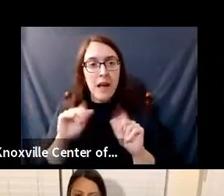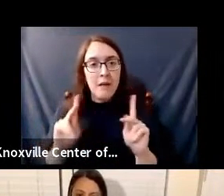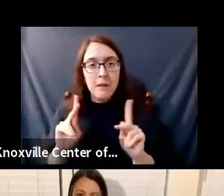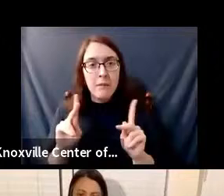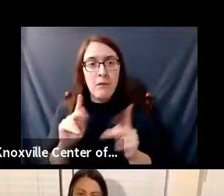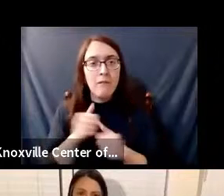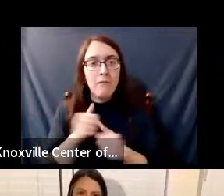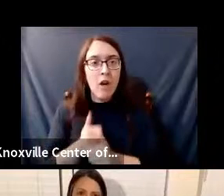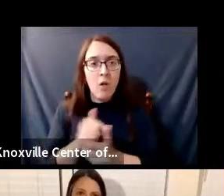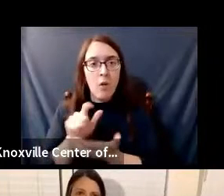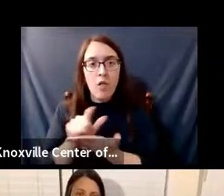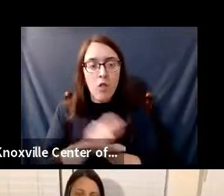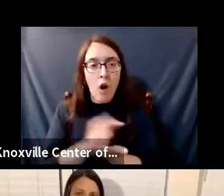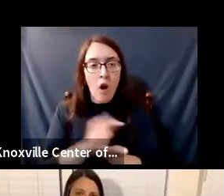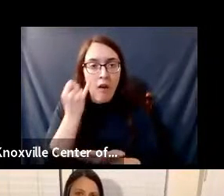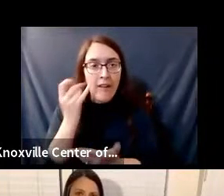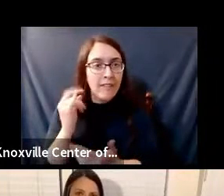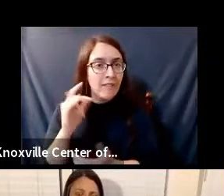not heard of yet,